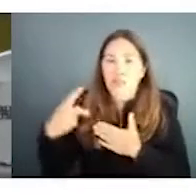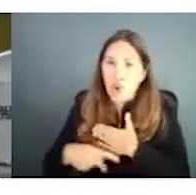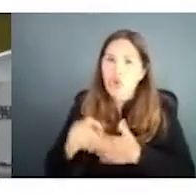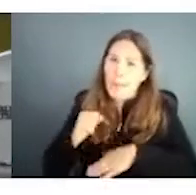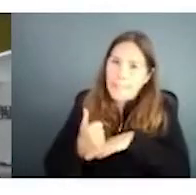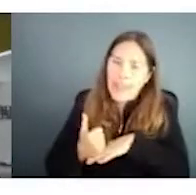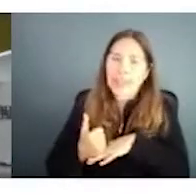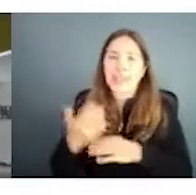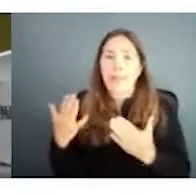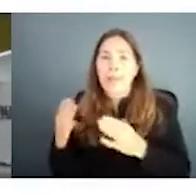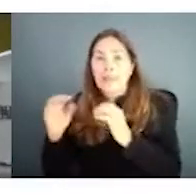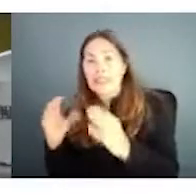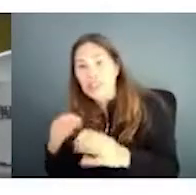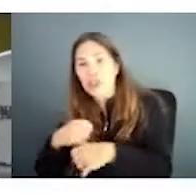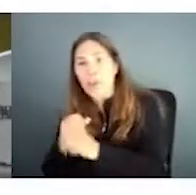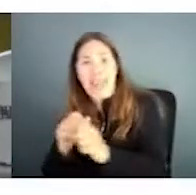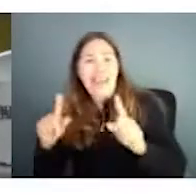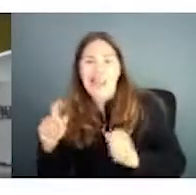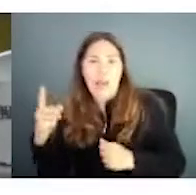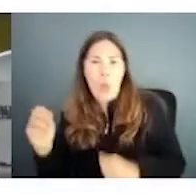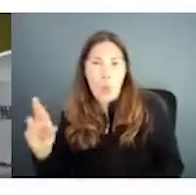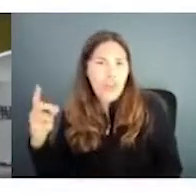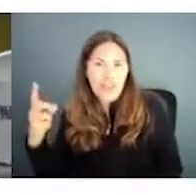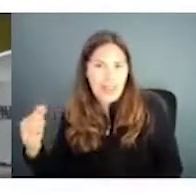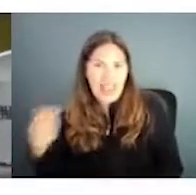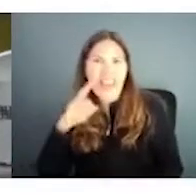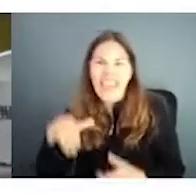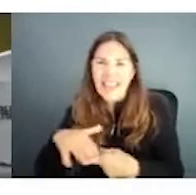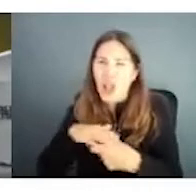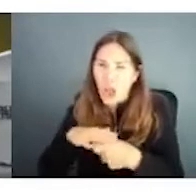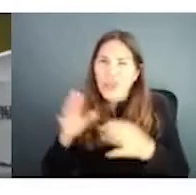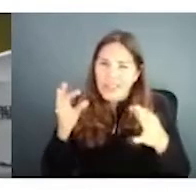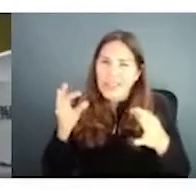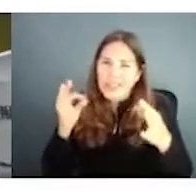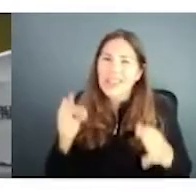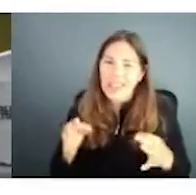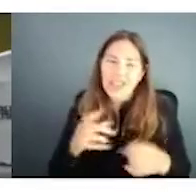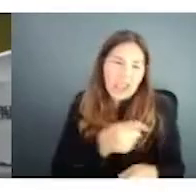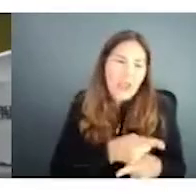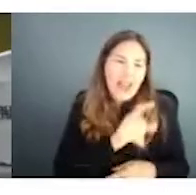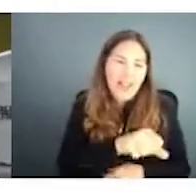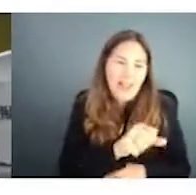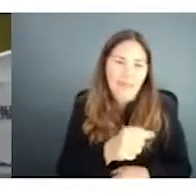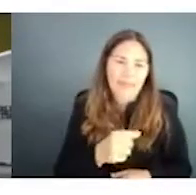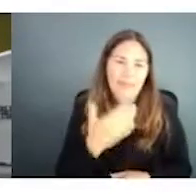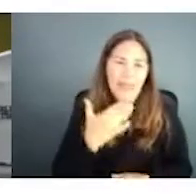could be a teacher-made exam or something else. So that is a local decision. That's correct, Wanda. Thank you.